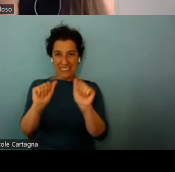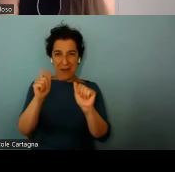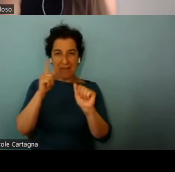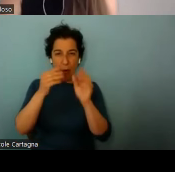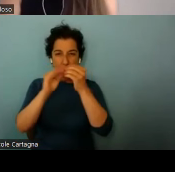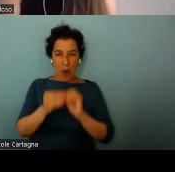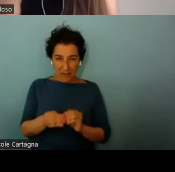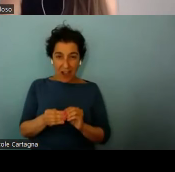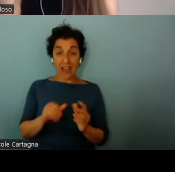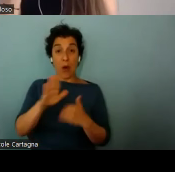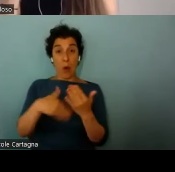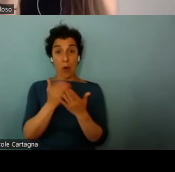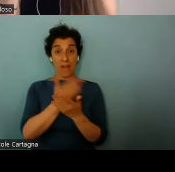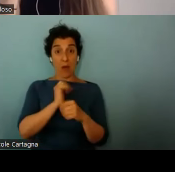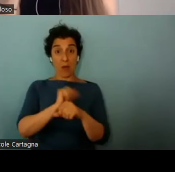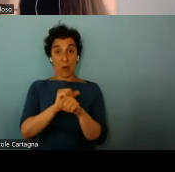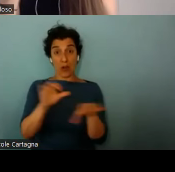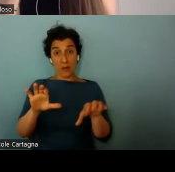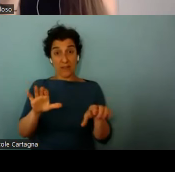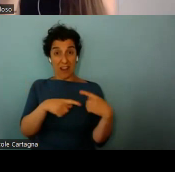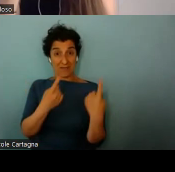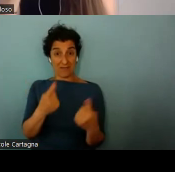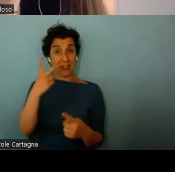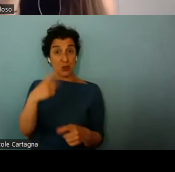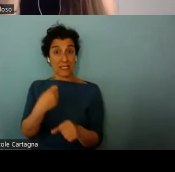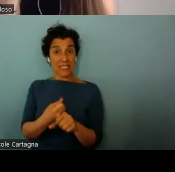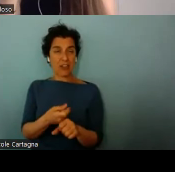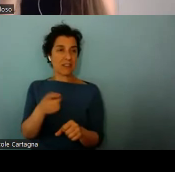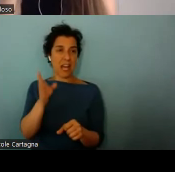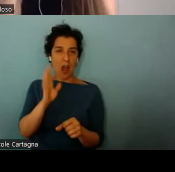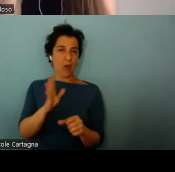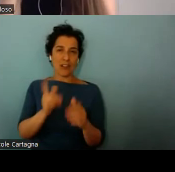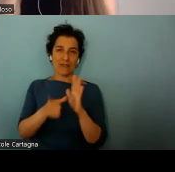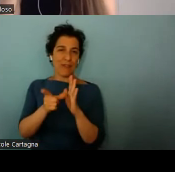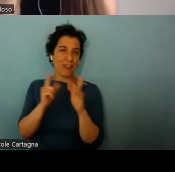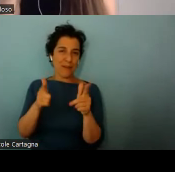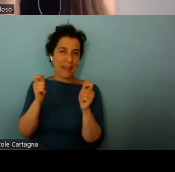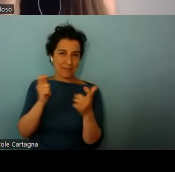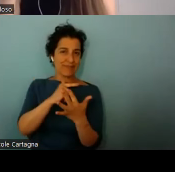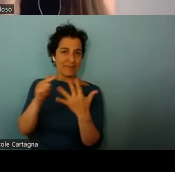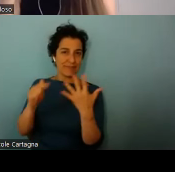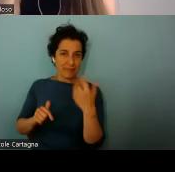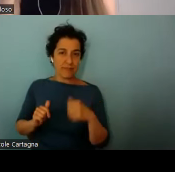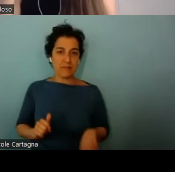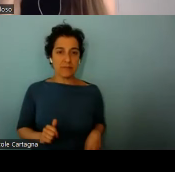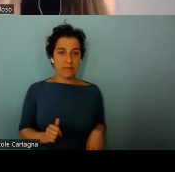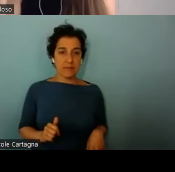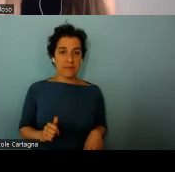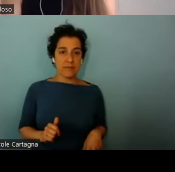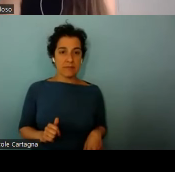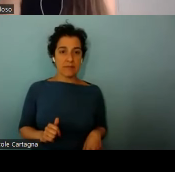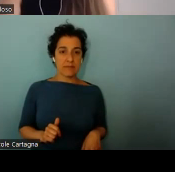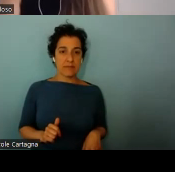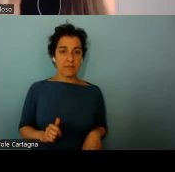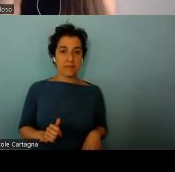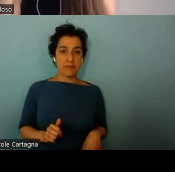of the work that we've done over the last 2 years. And I'll just breeze through some of these things, but we have released